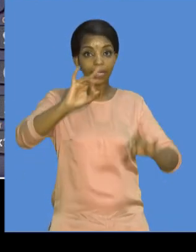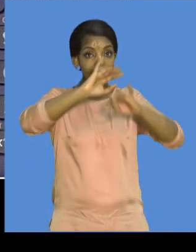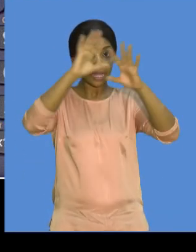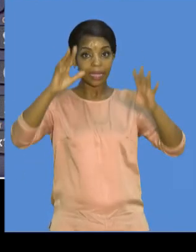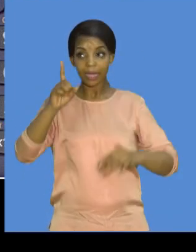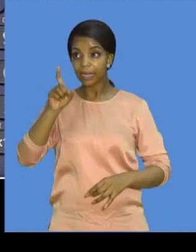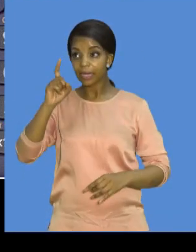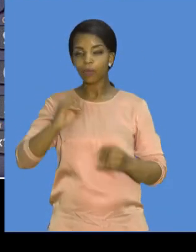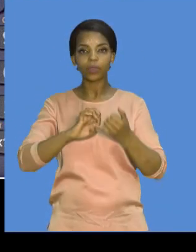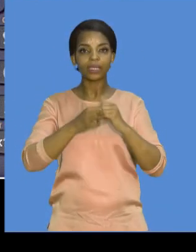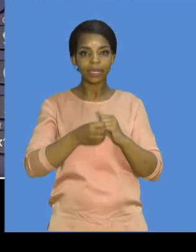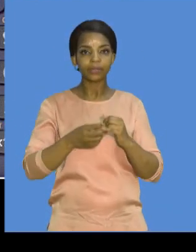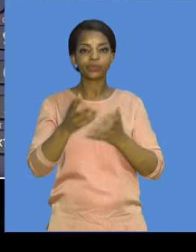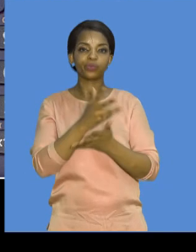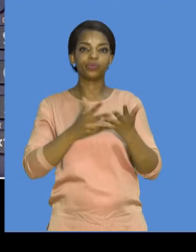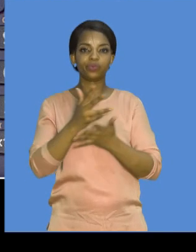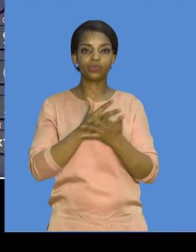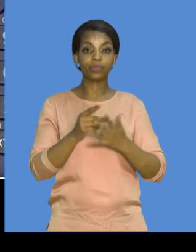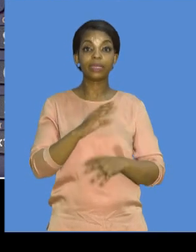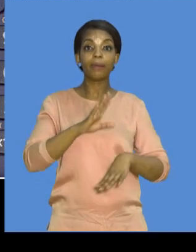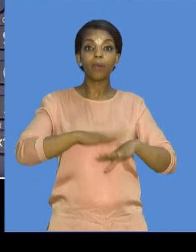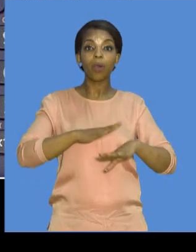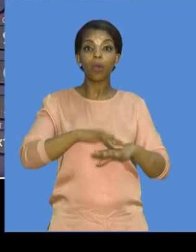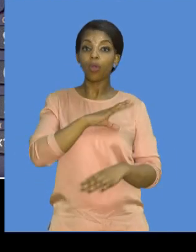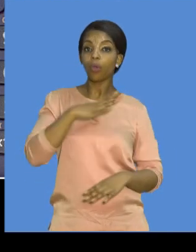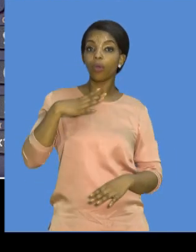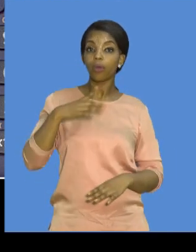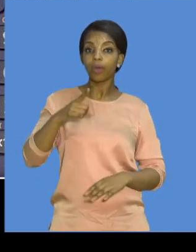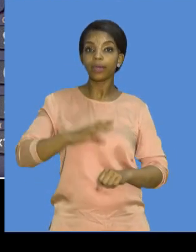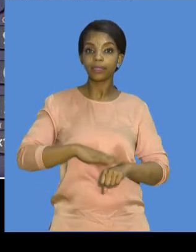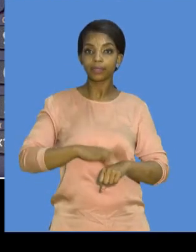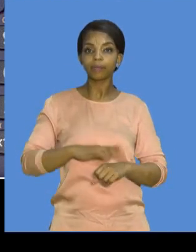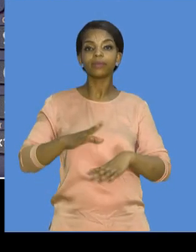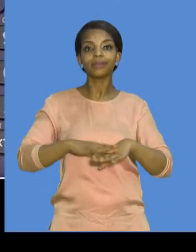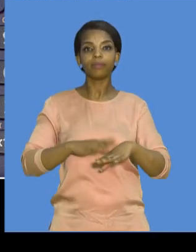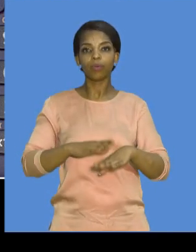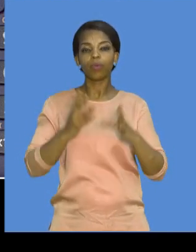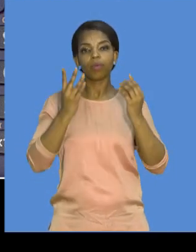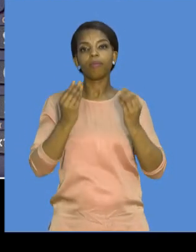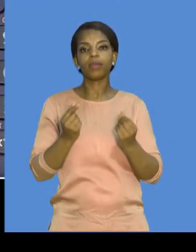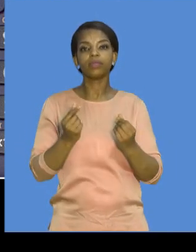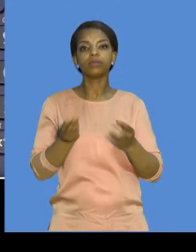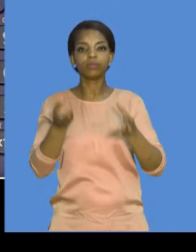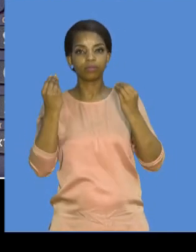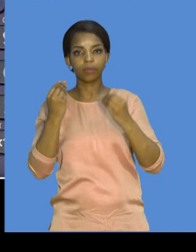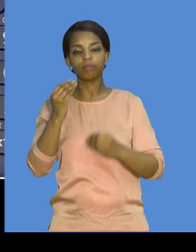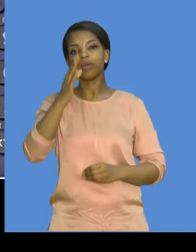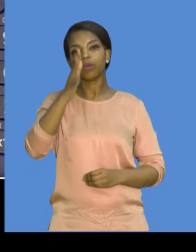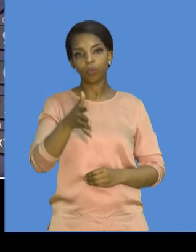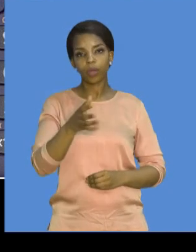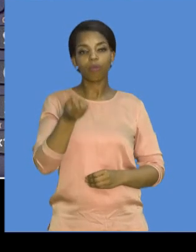about here, that the longer the period that you are saving your money, the more money you are actually going to get, or the